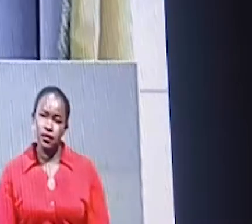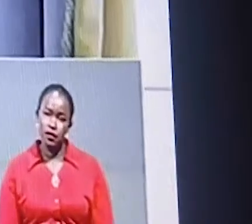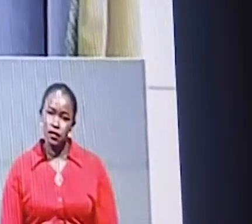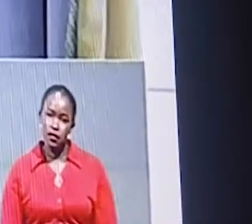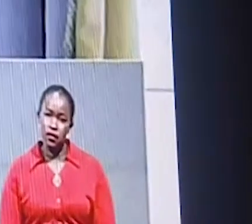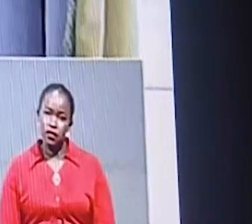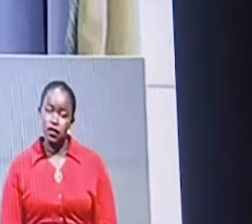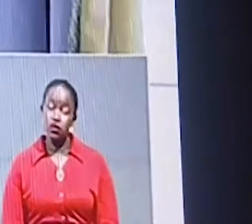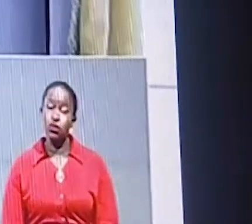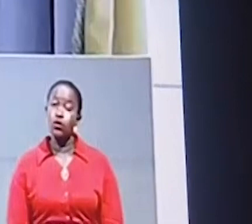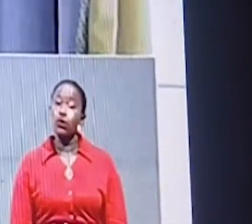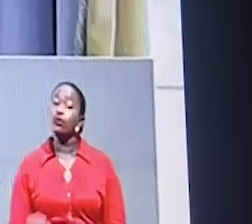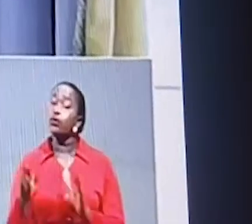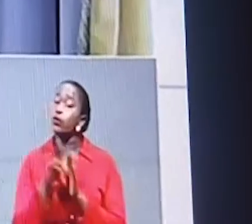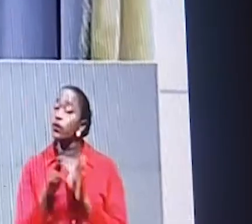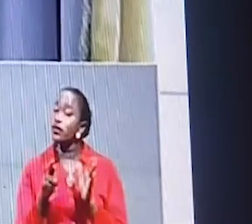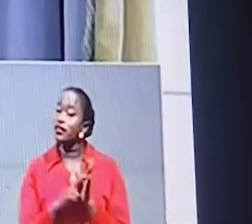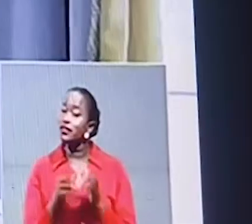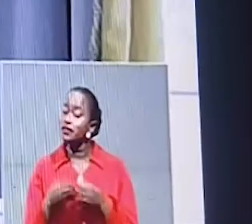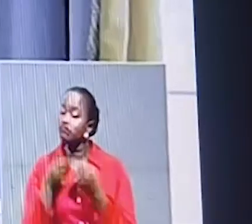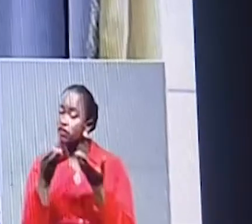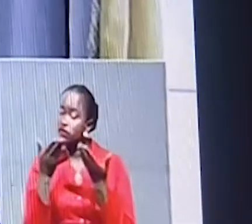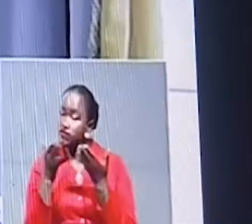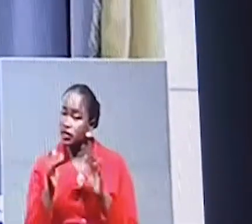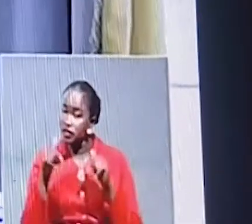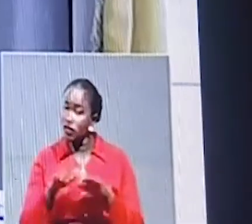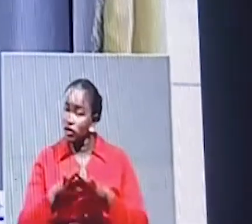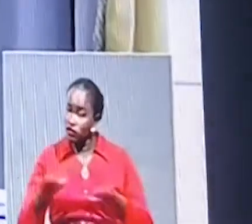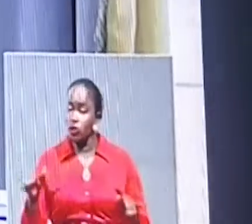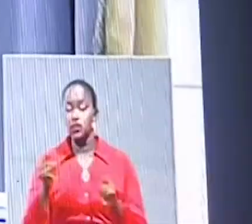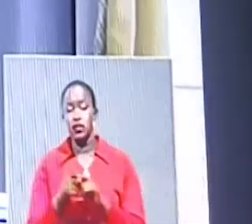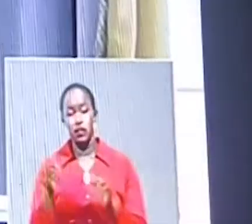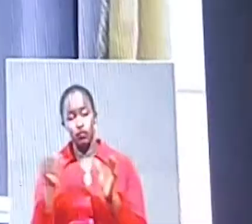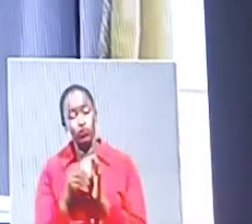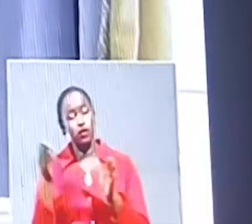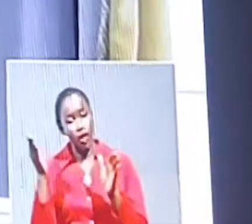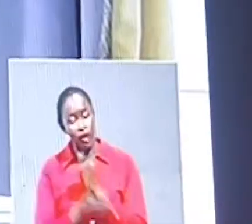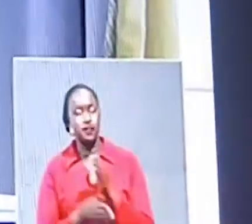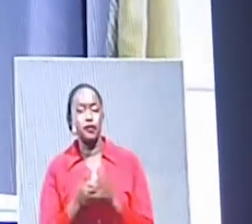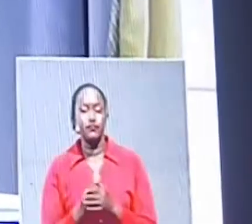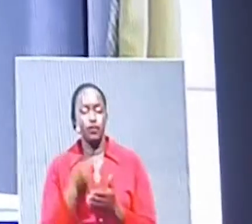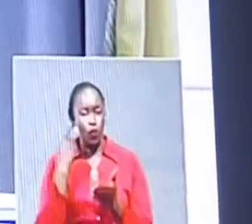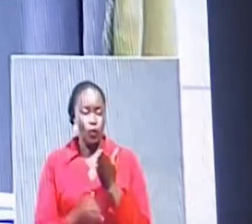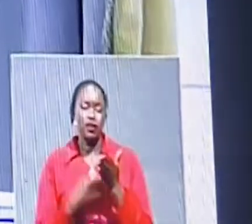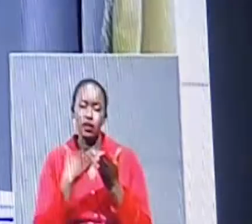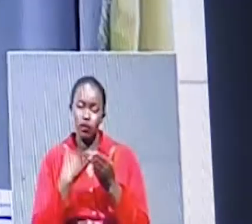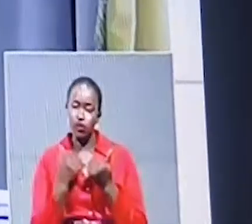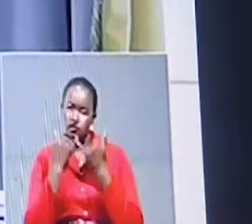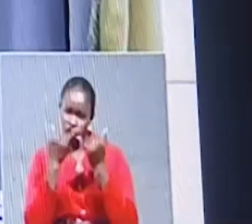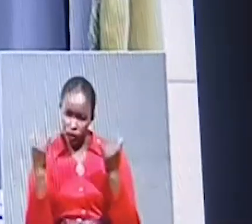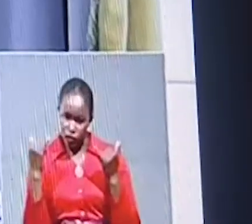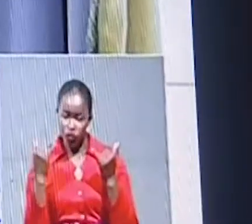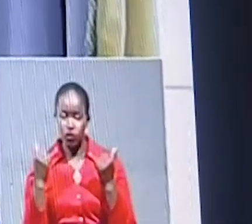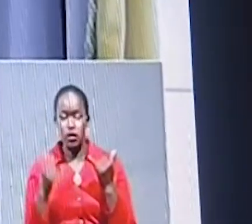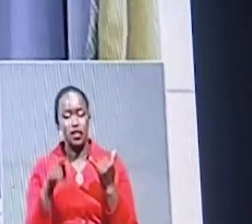Okay? The ruling was delivered on the floor, and it's on the Hansard. And what I want to tell you is that